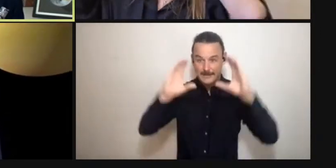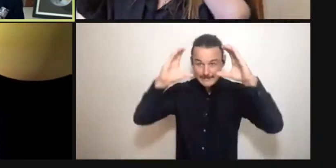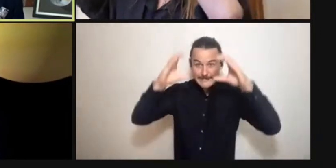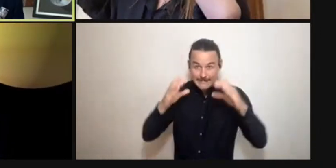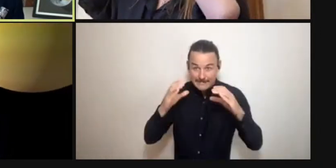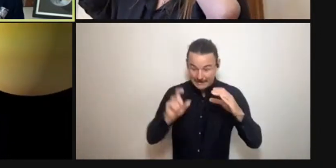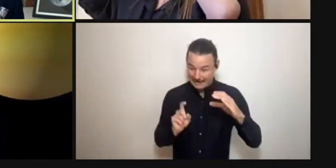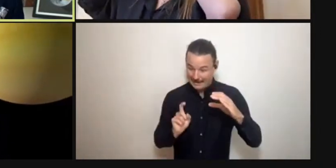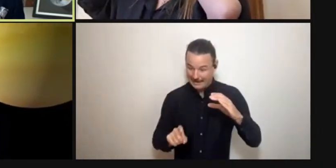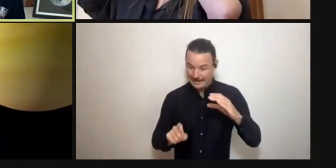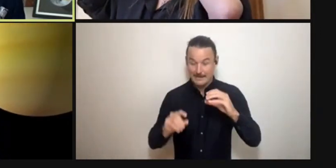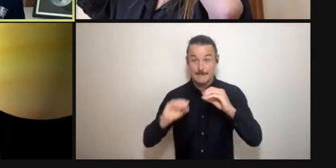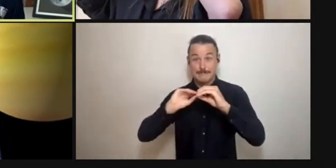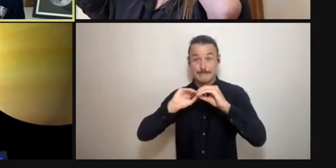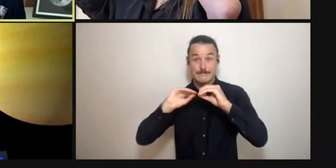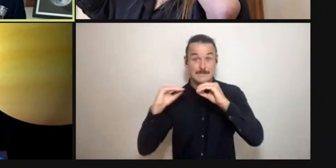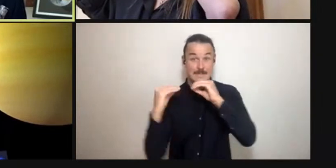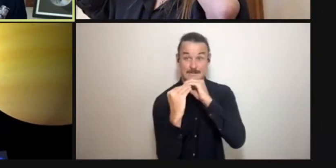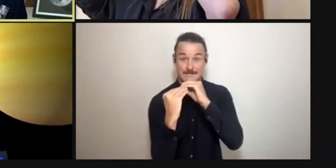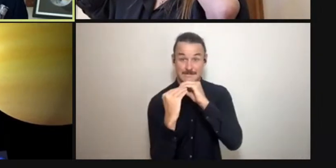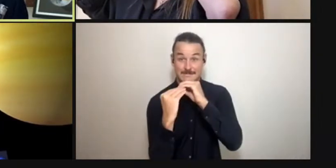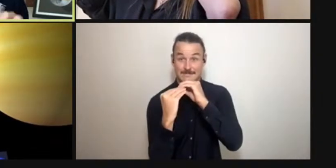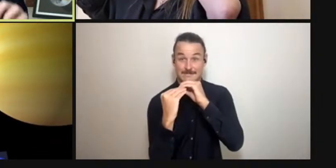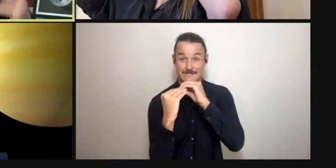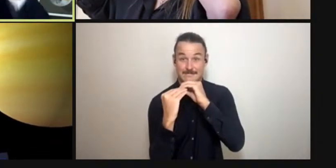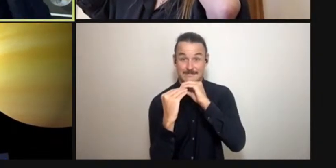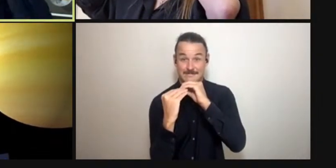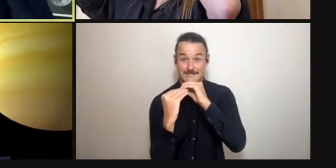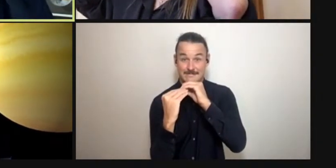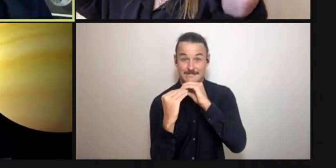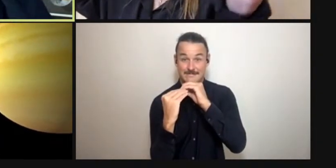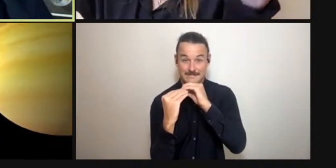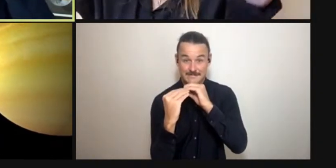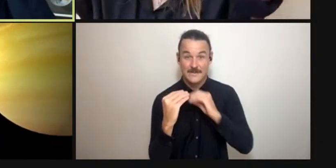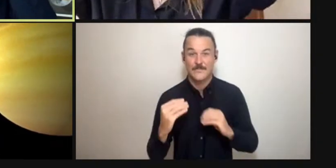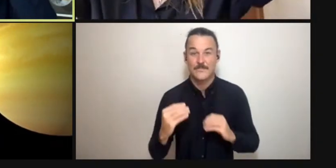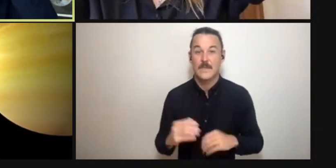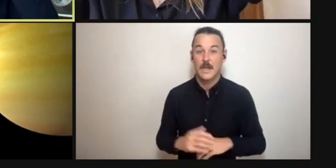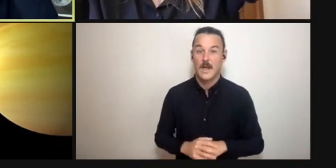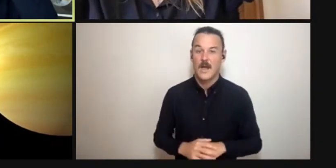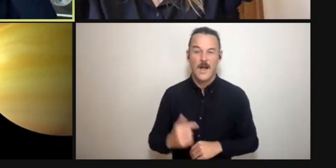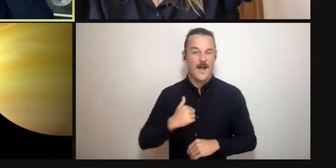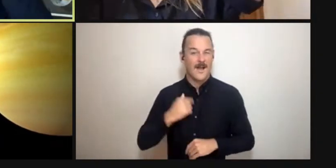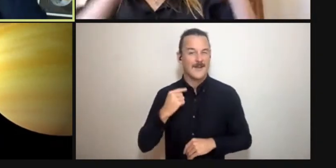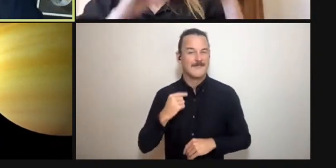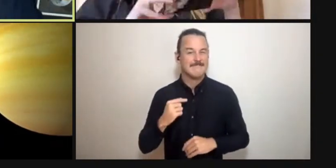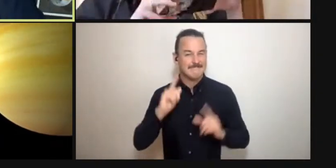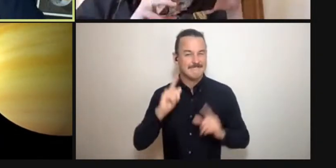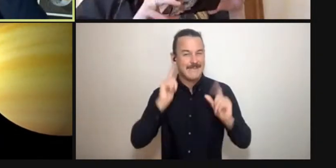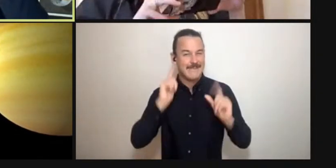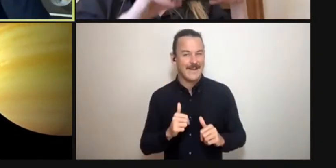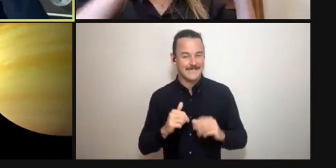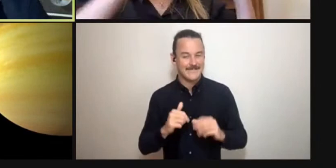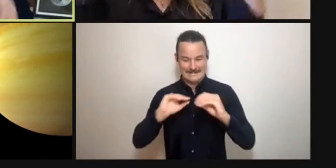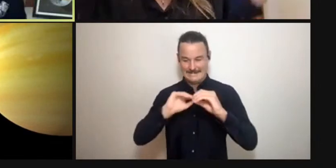hopefully you will now all have gasped because I did think it's quite cool. We have the rings of